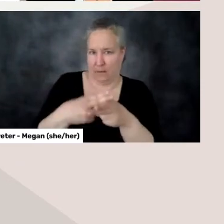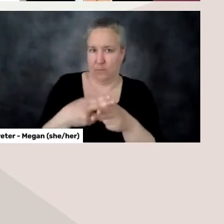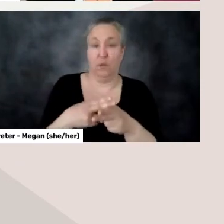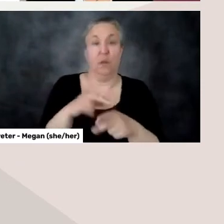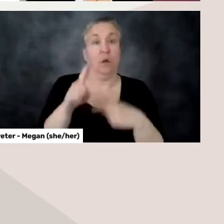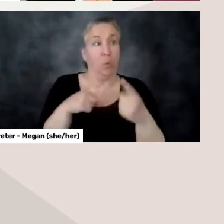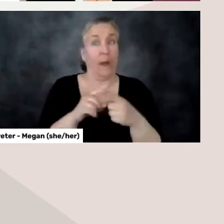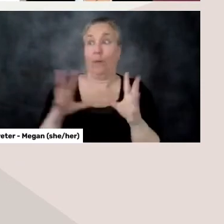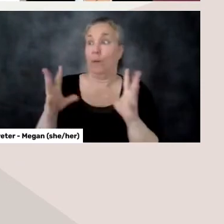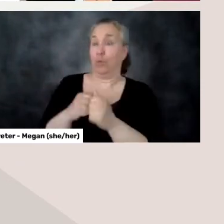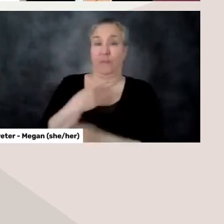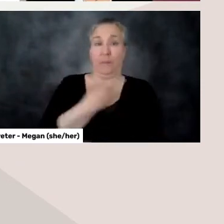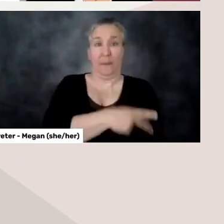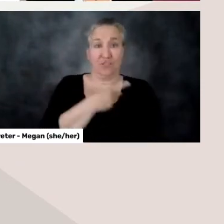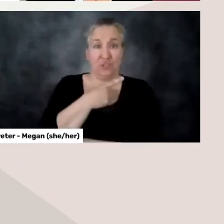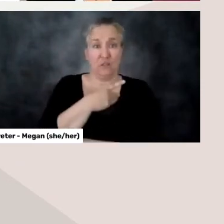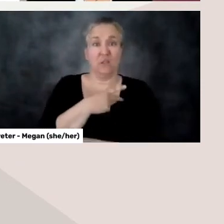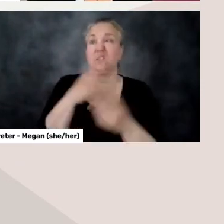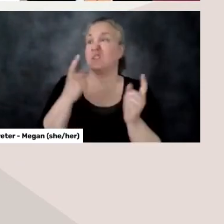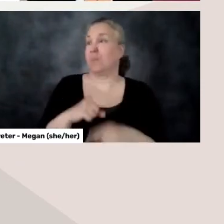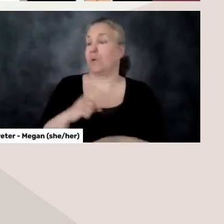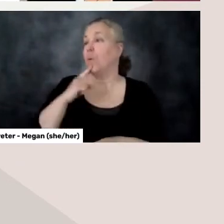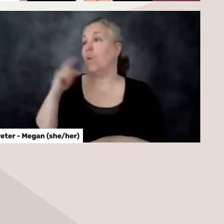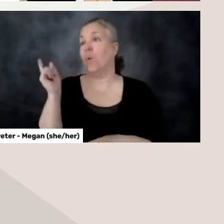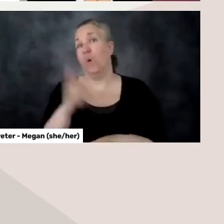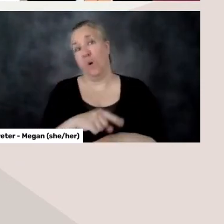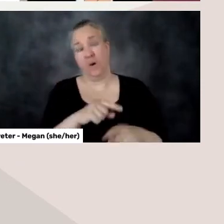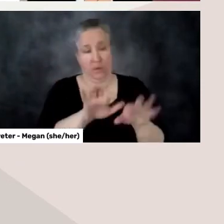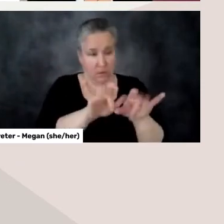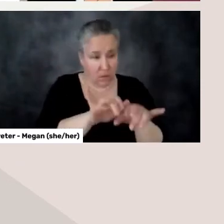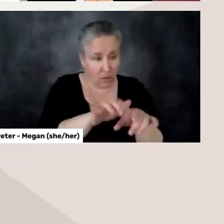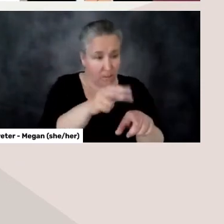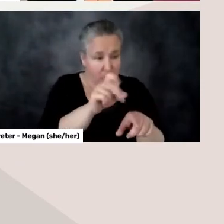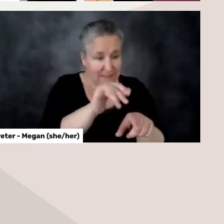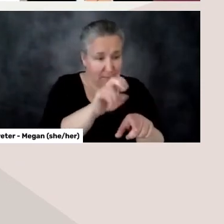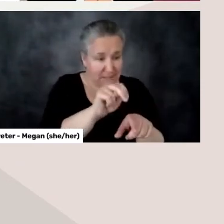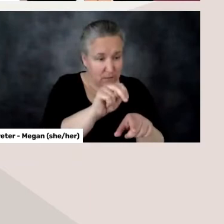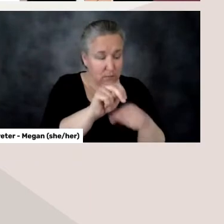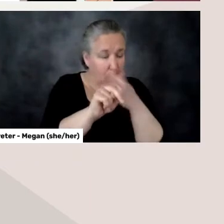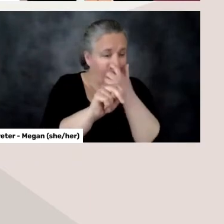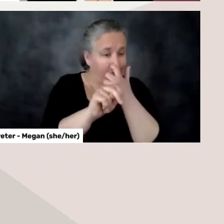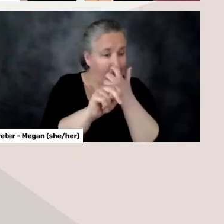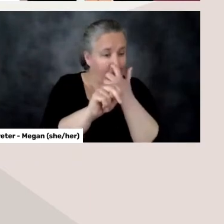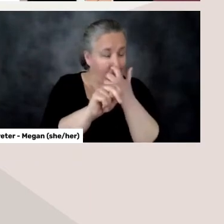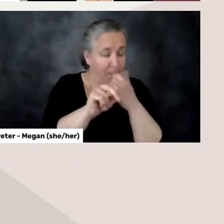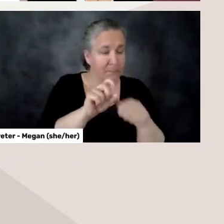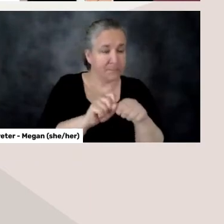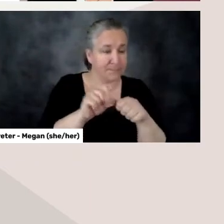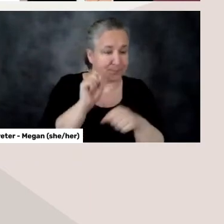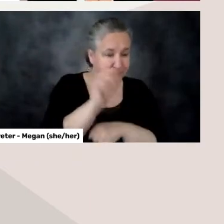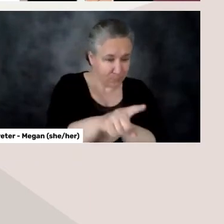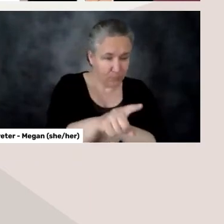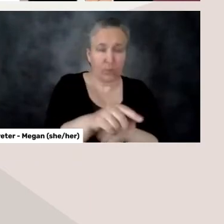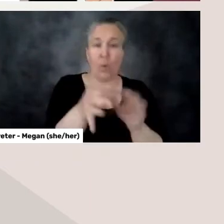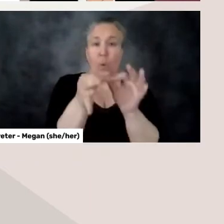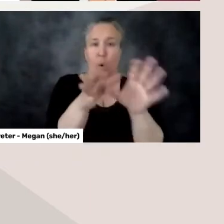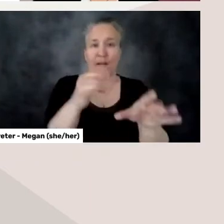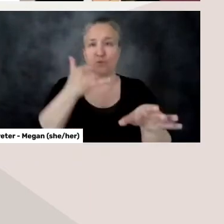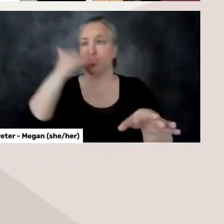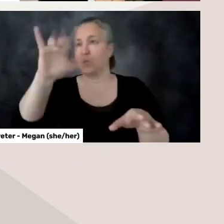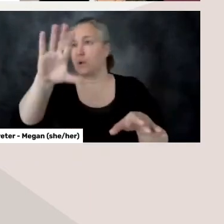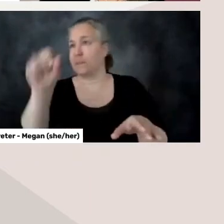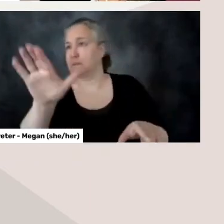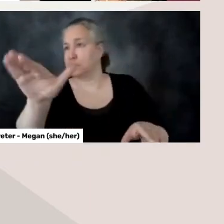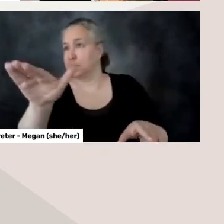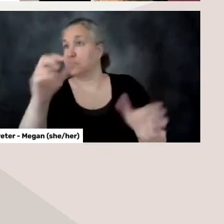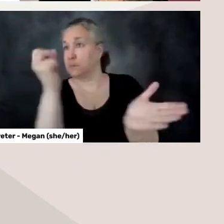met with our patient. We put our orders in as Herceptin. And then the coordinators call the company and try to